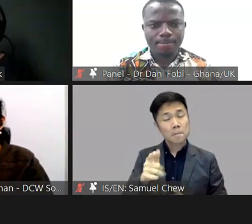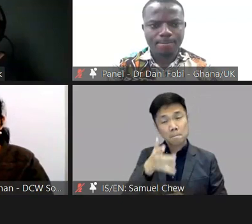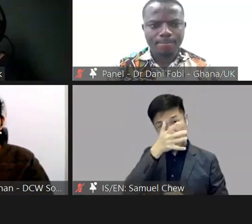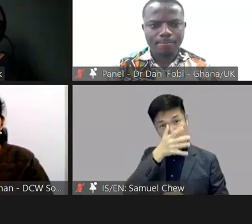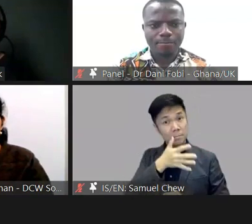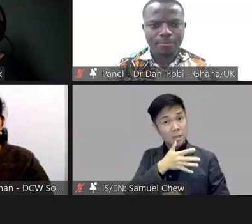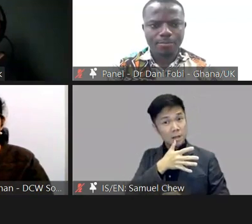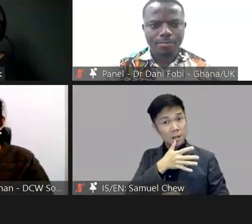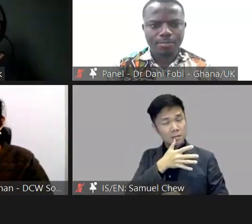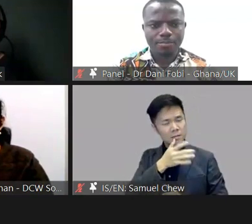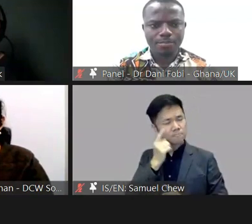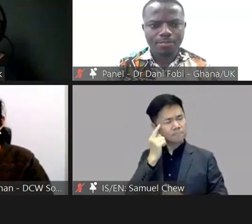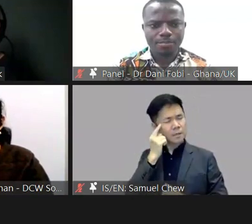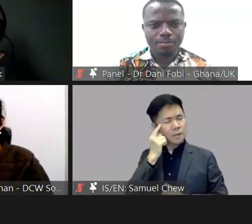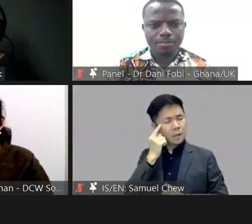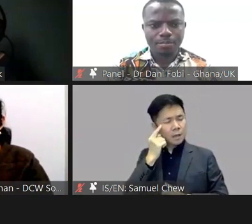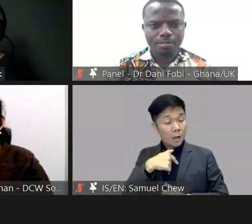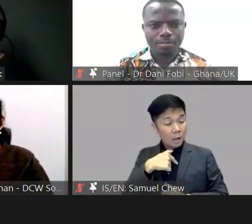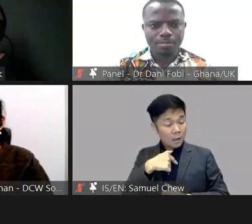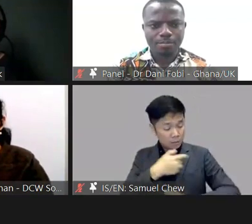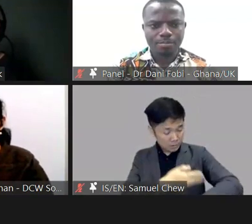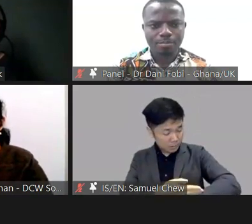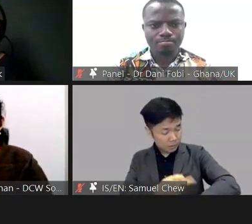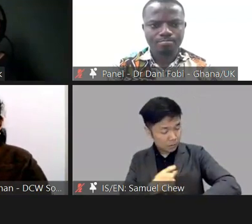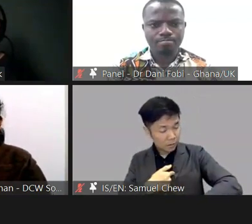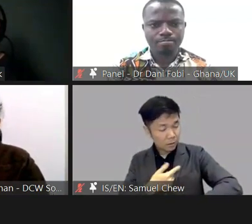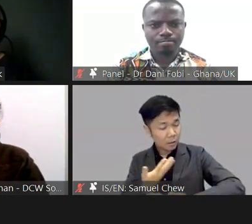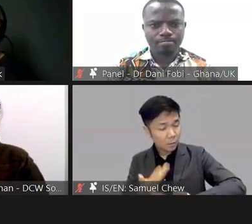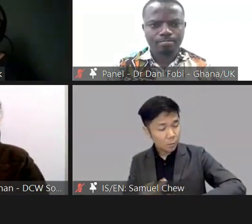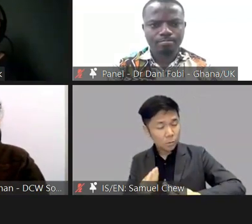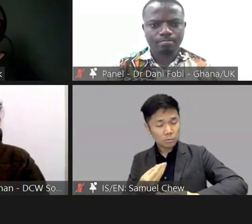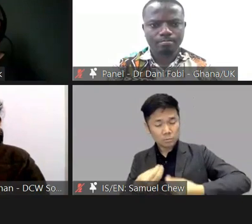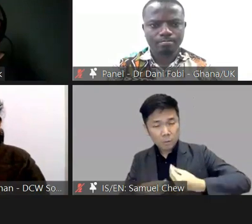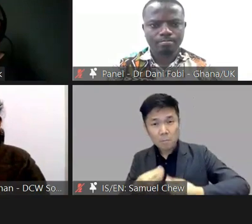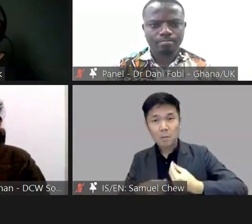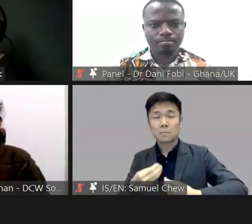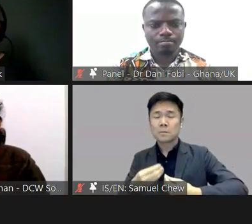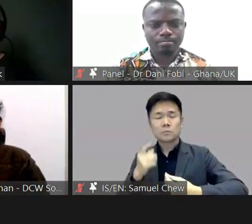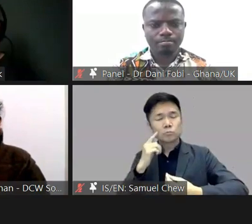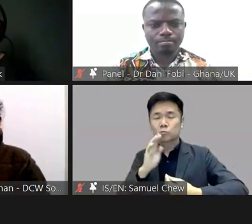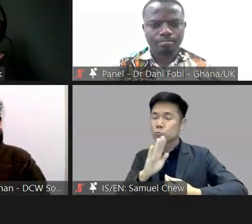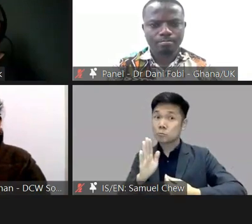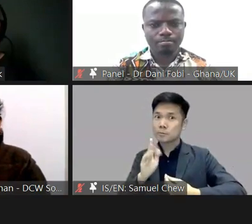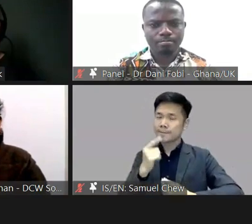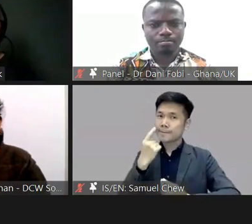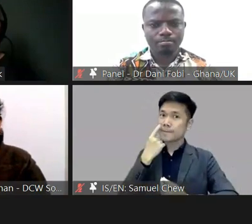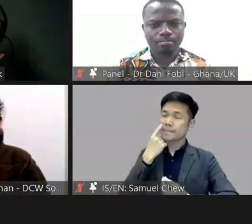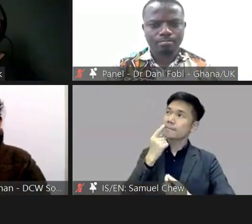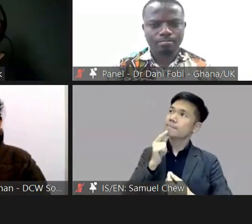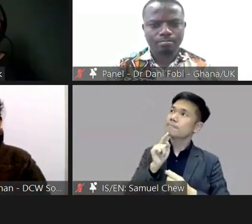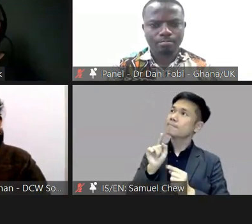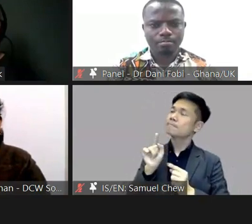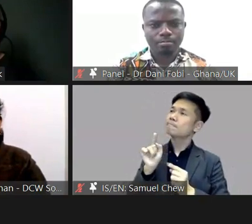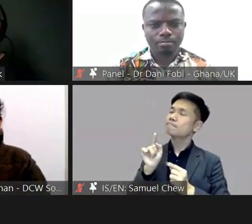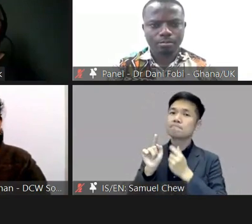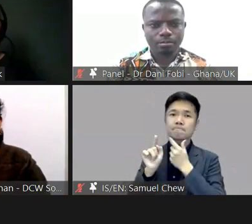I'm facing the same problem. How are you overcoming this? The parents can, the parents can